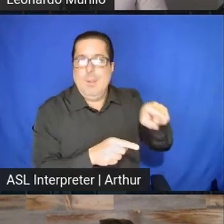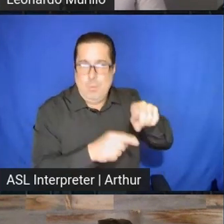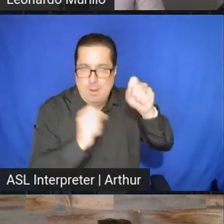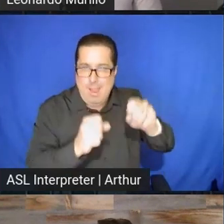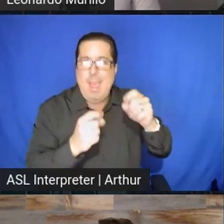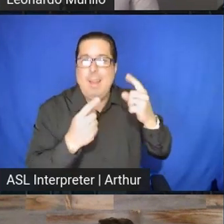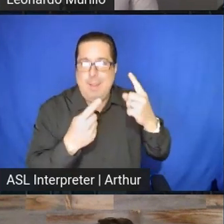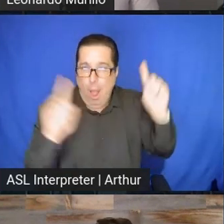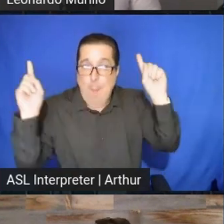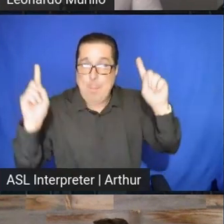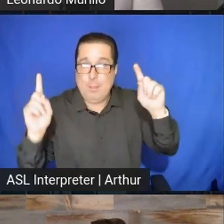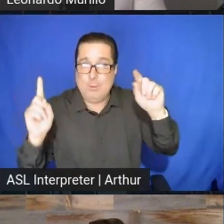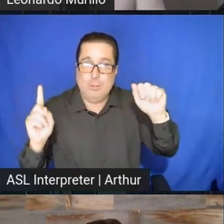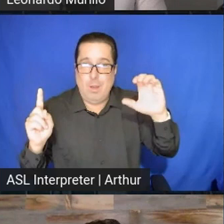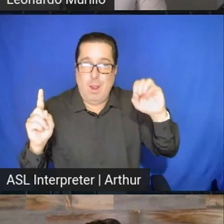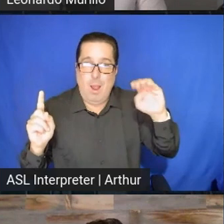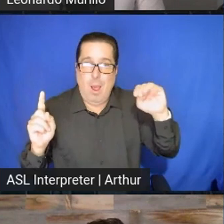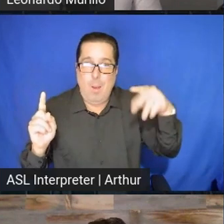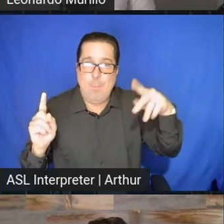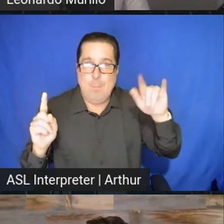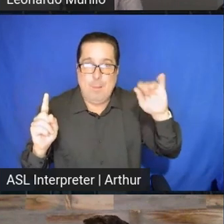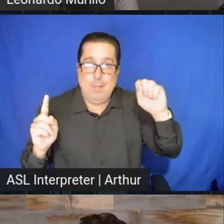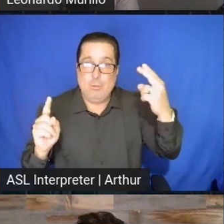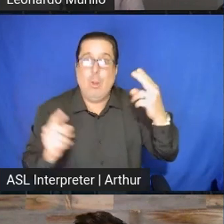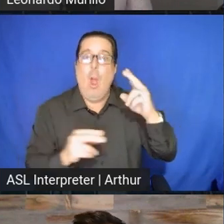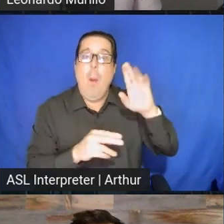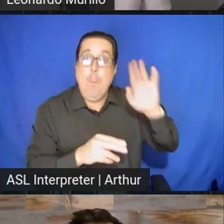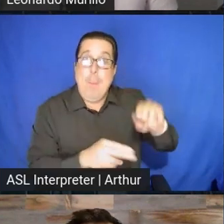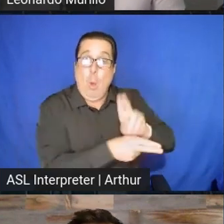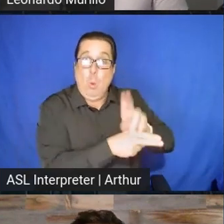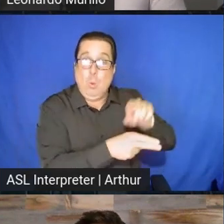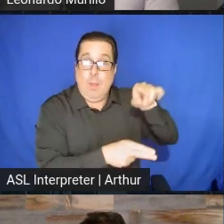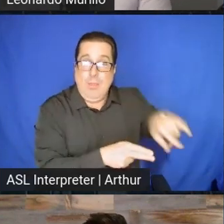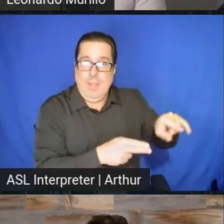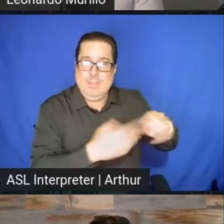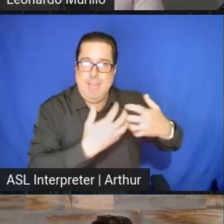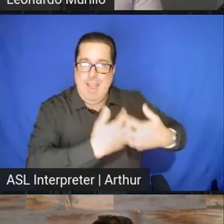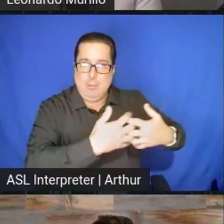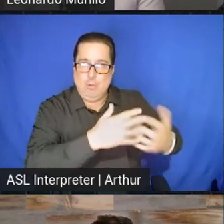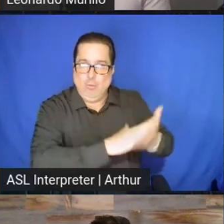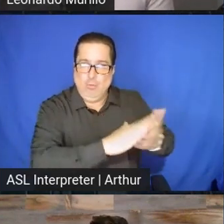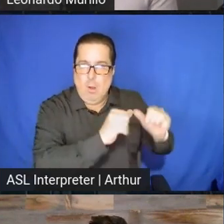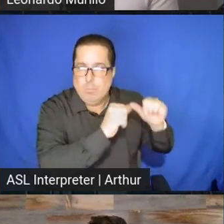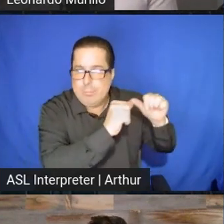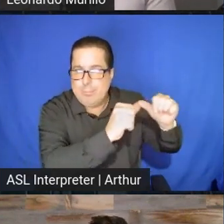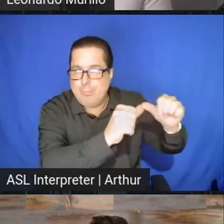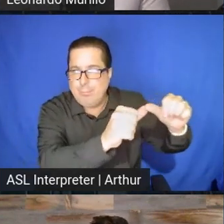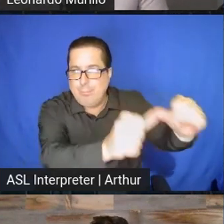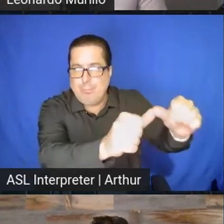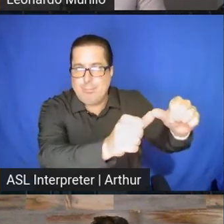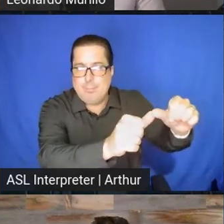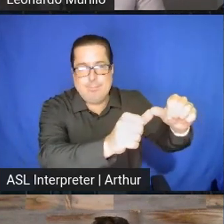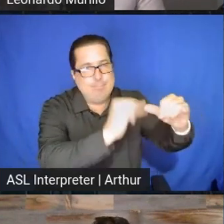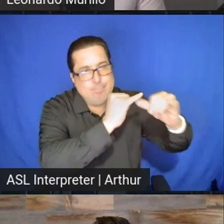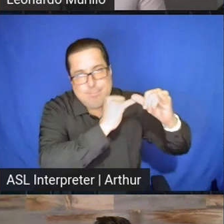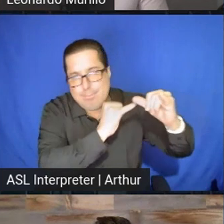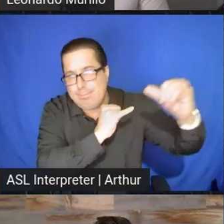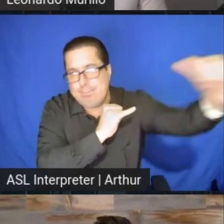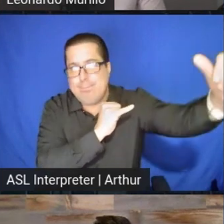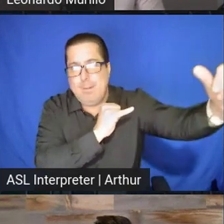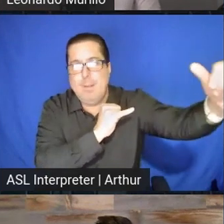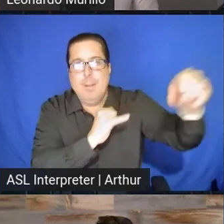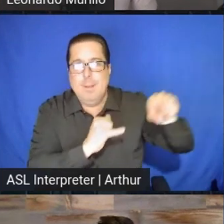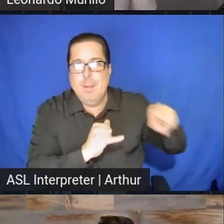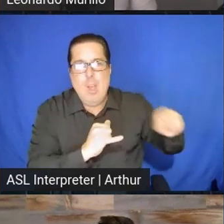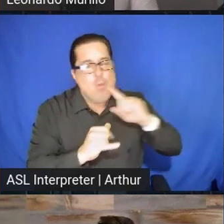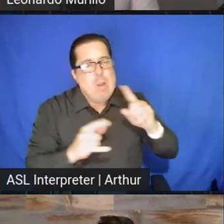by having this engine running all the time. And this is basically super relevant when you're looking at